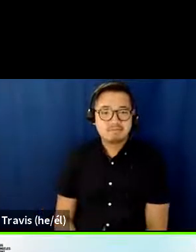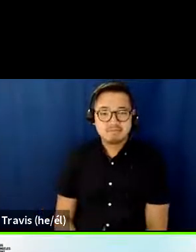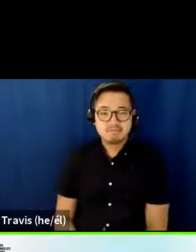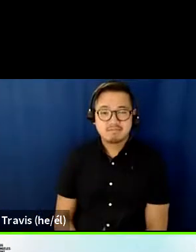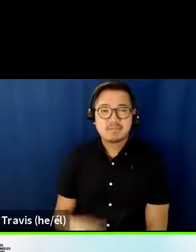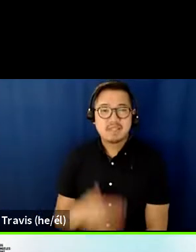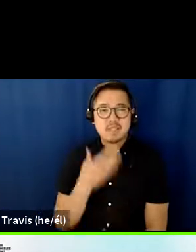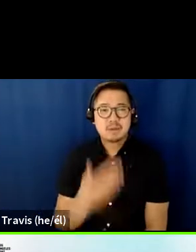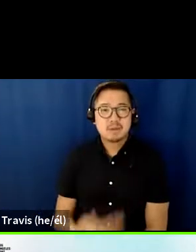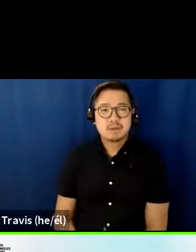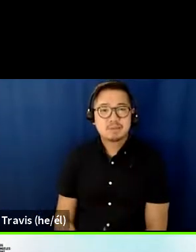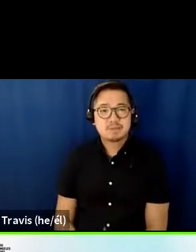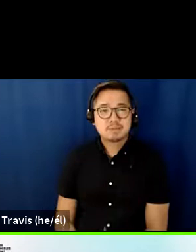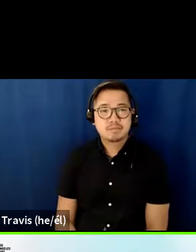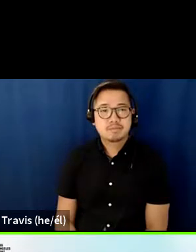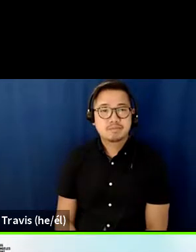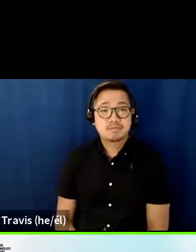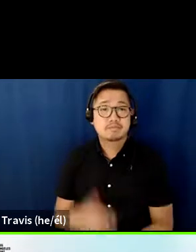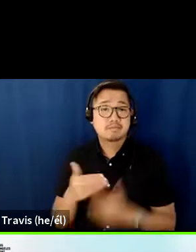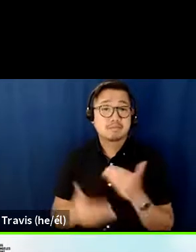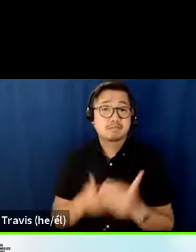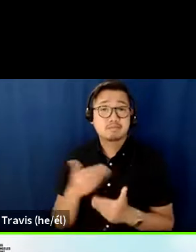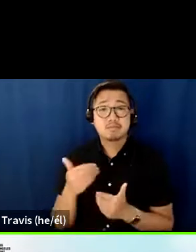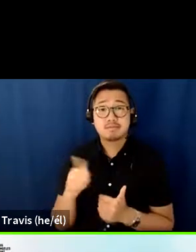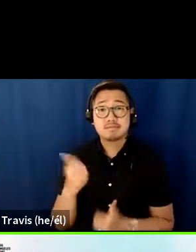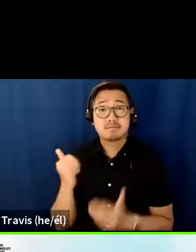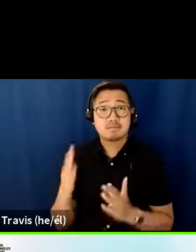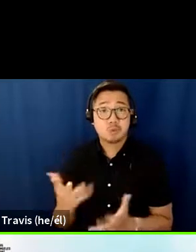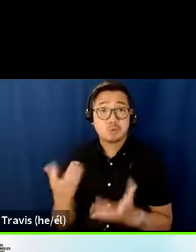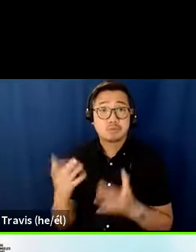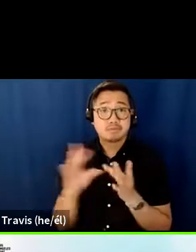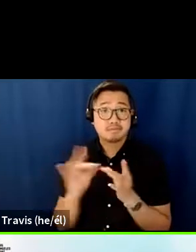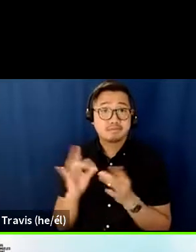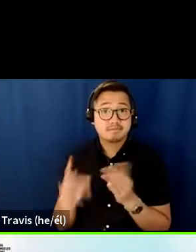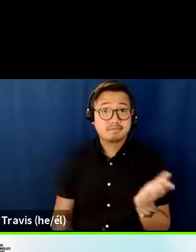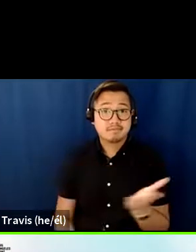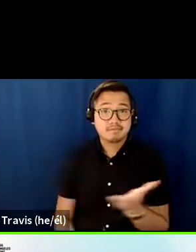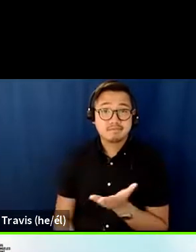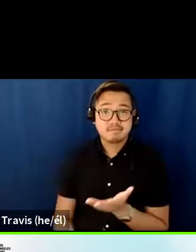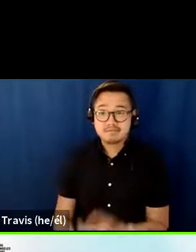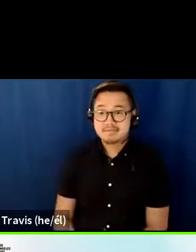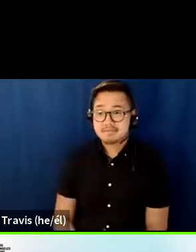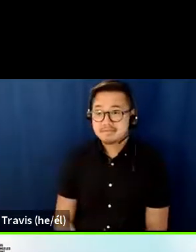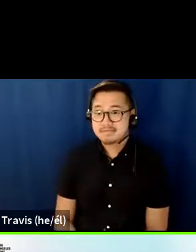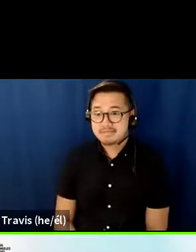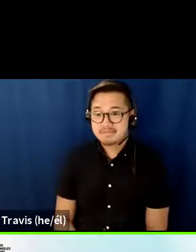Thank you. What we got? Anyone else want to jump in there?